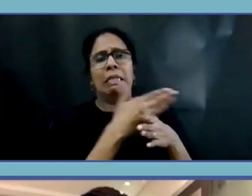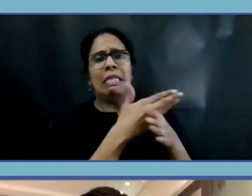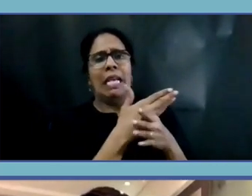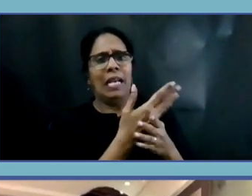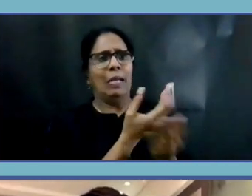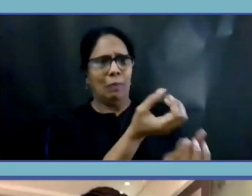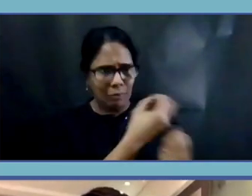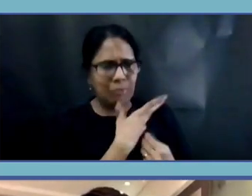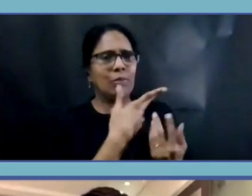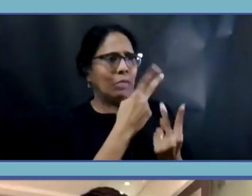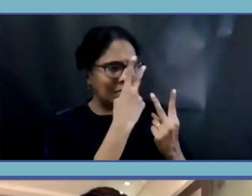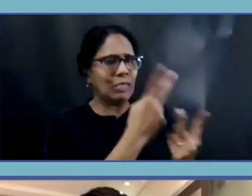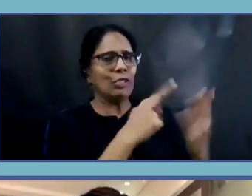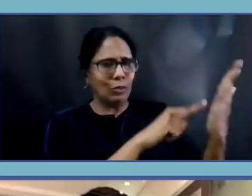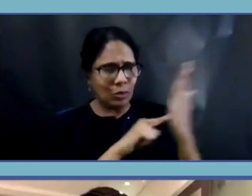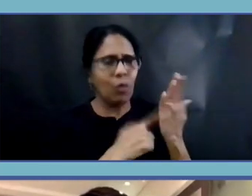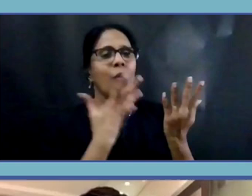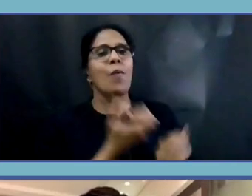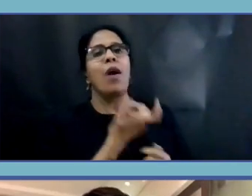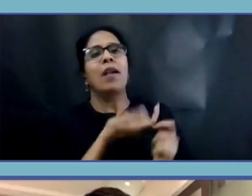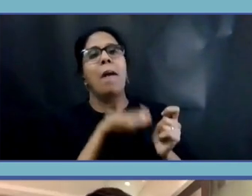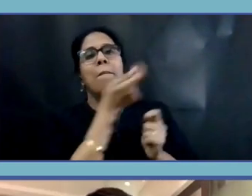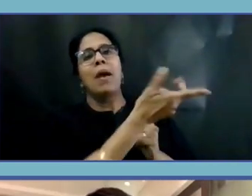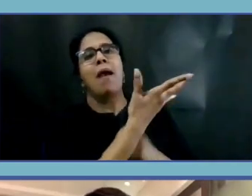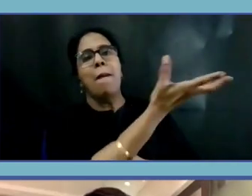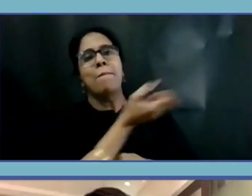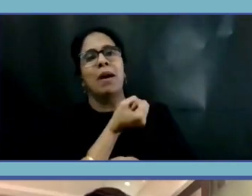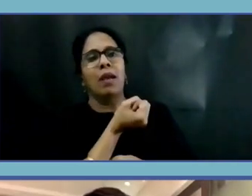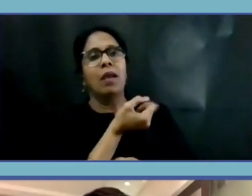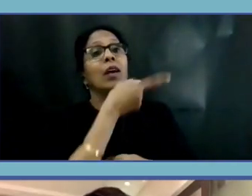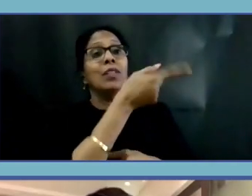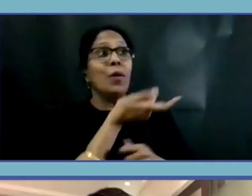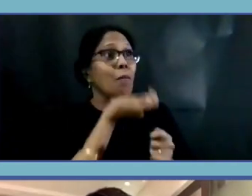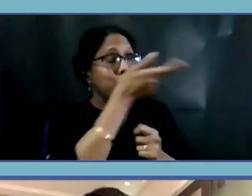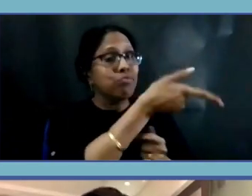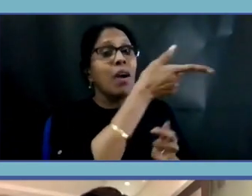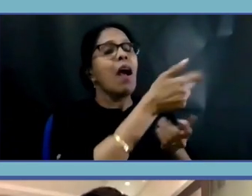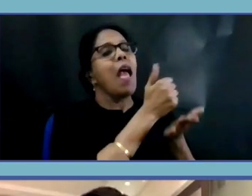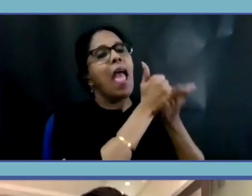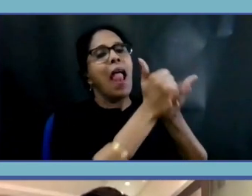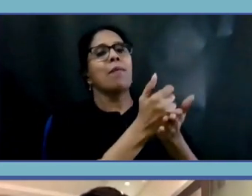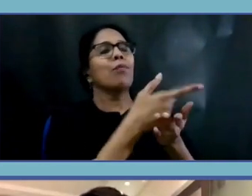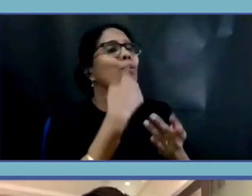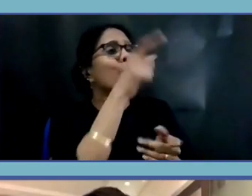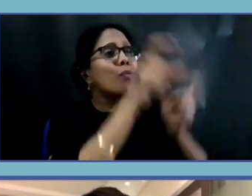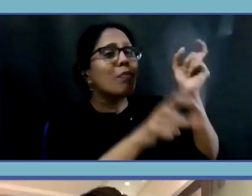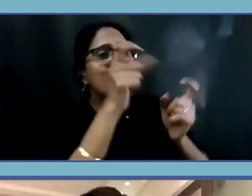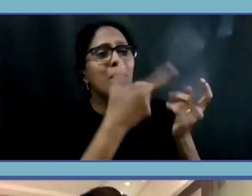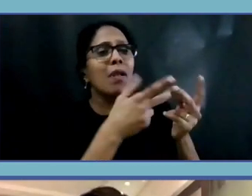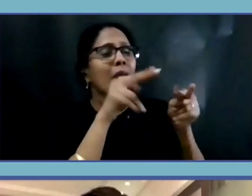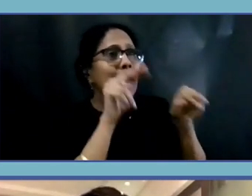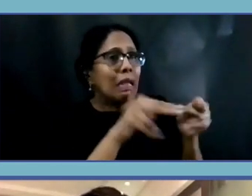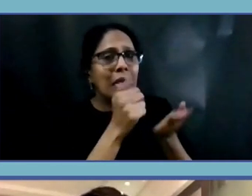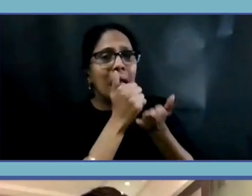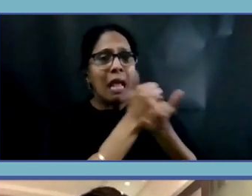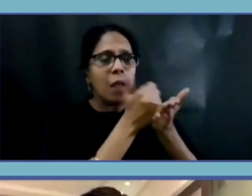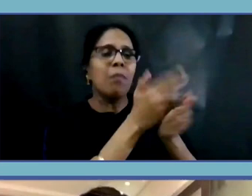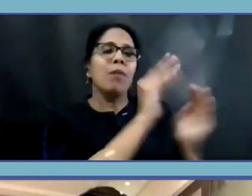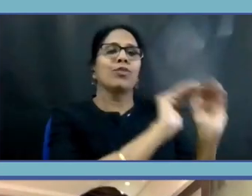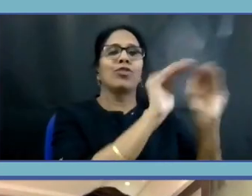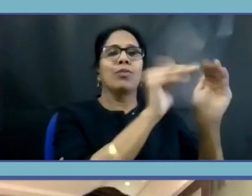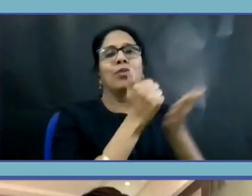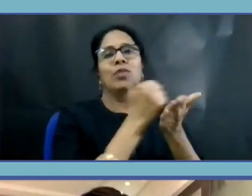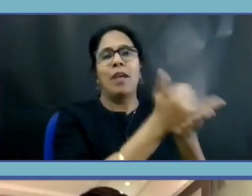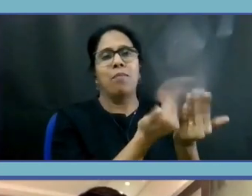also buy some courses from you and then you can help those needy people. I love to have some beautiful designs from Pranav